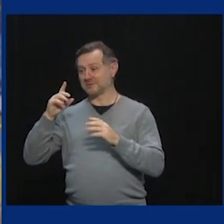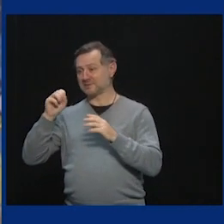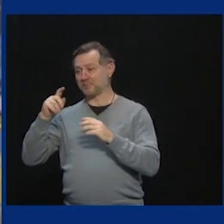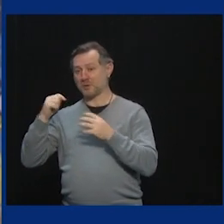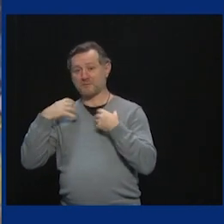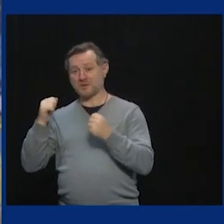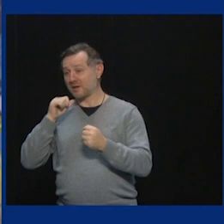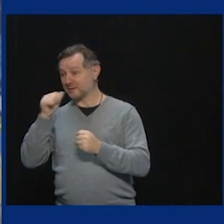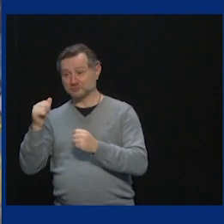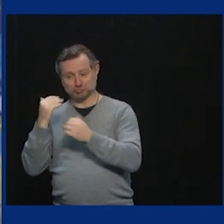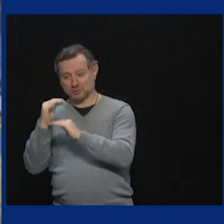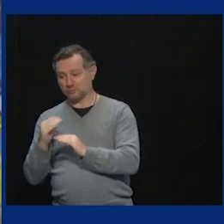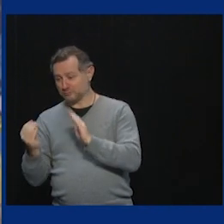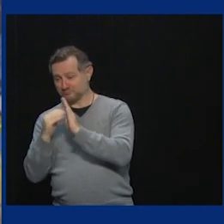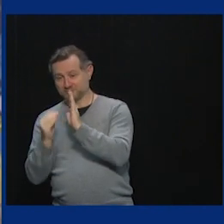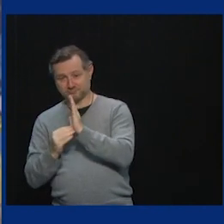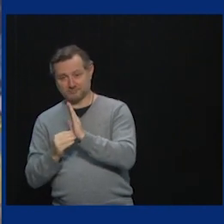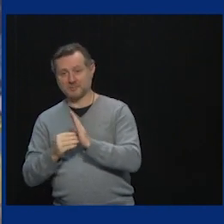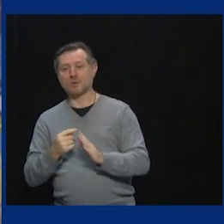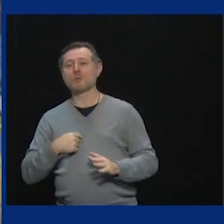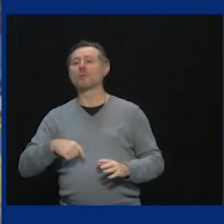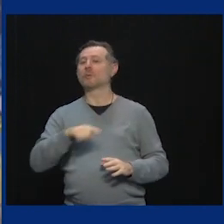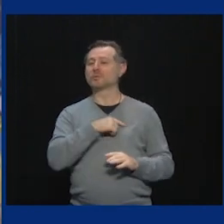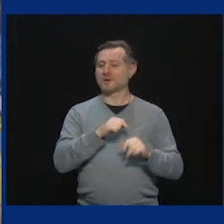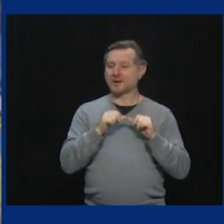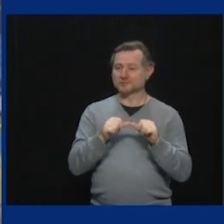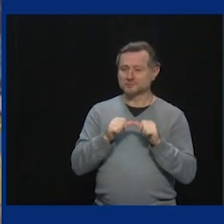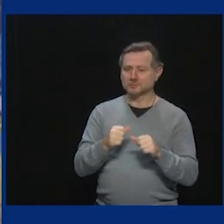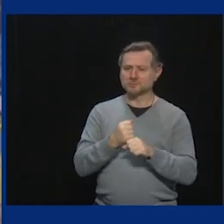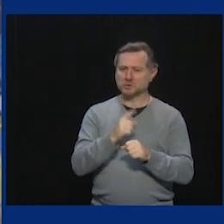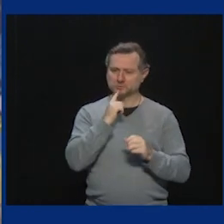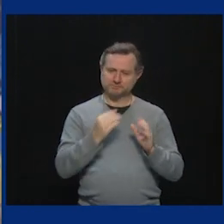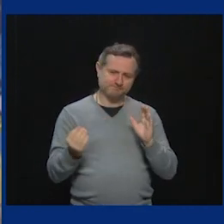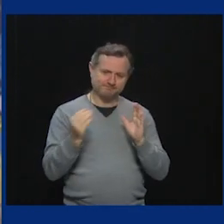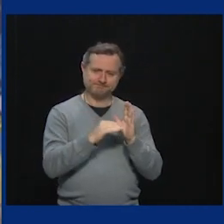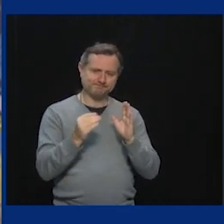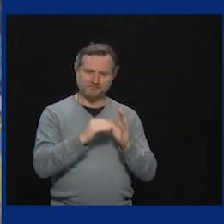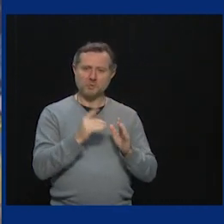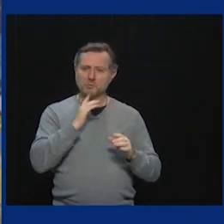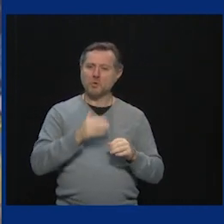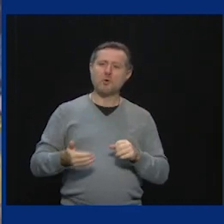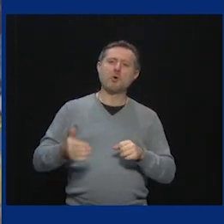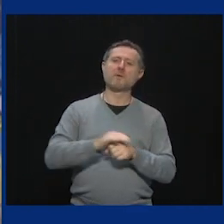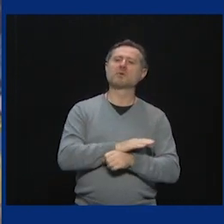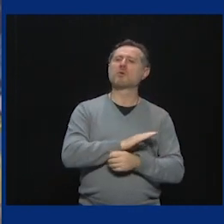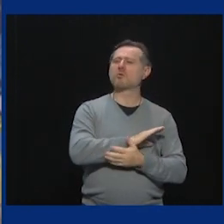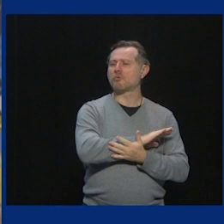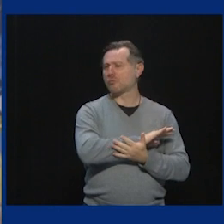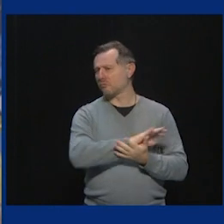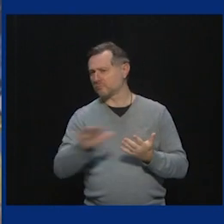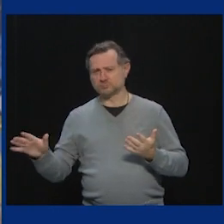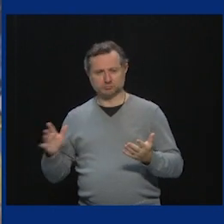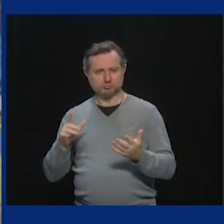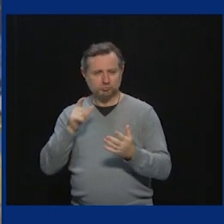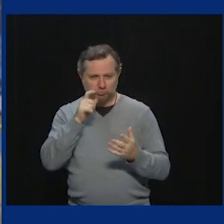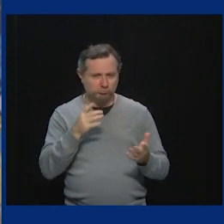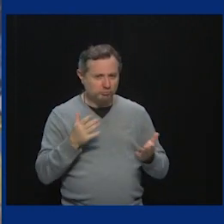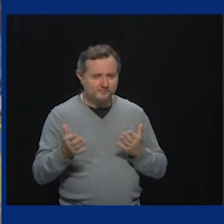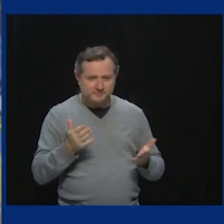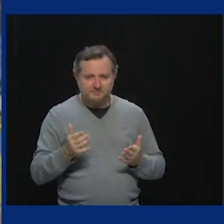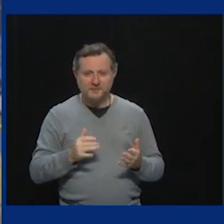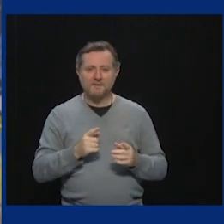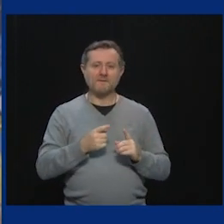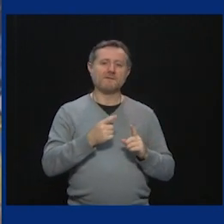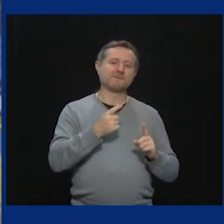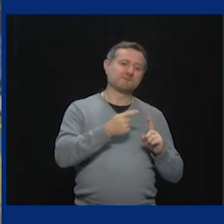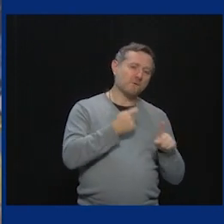and continue to be working on regulations that would cover all those services being promulgated from the Office of Mental Health and other facilities. So